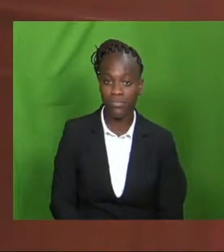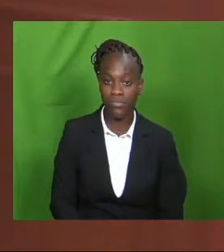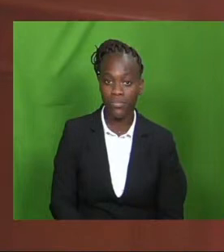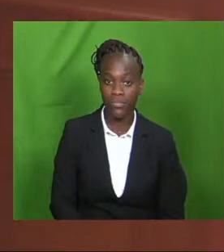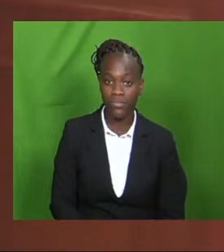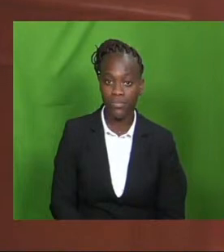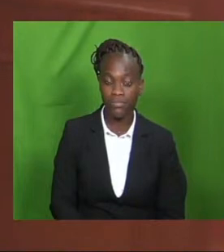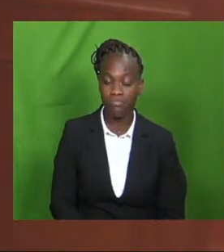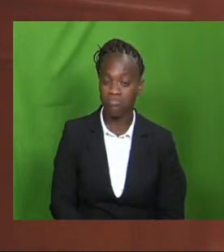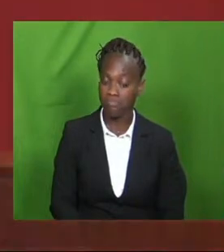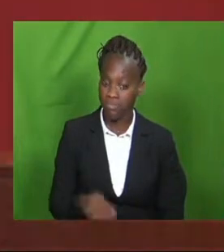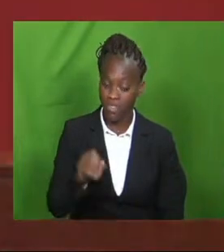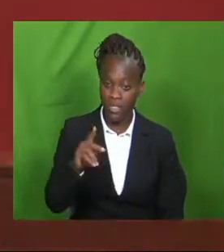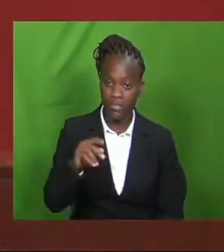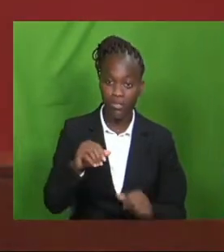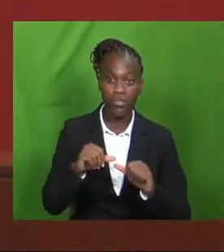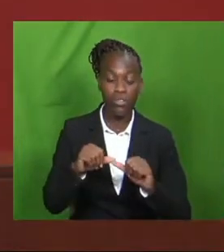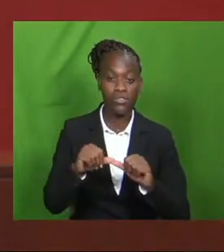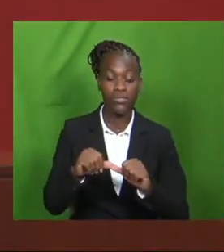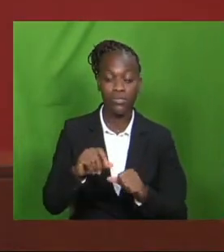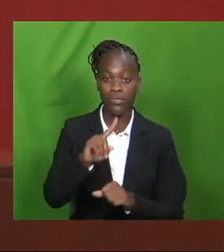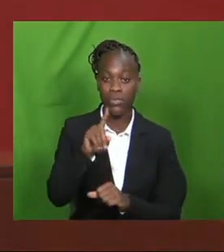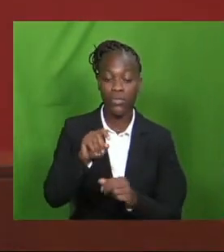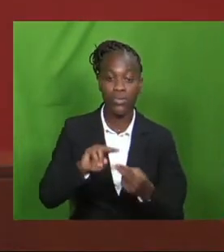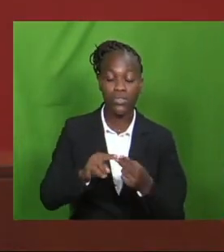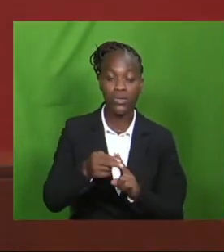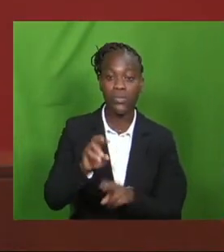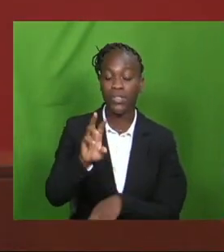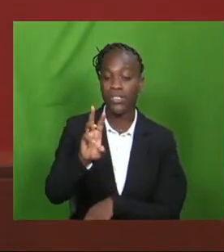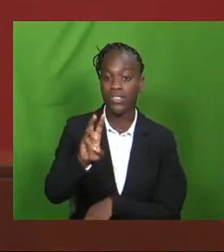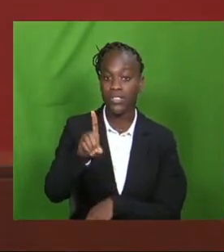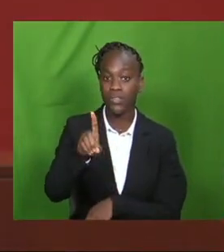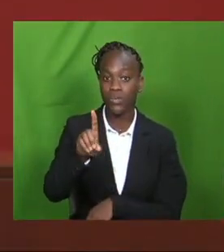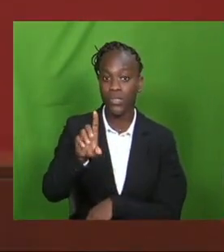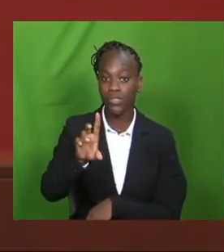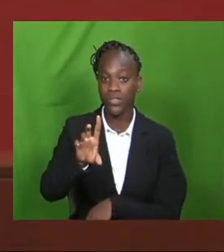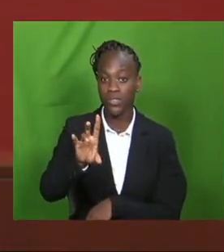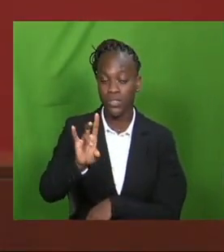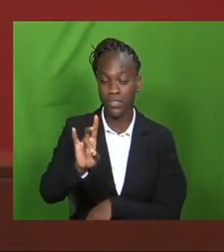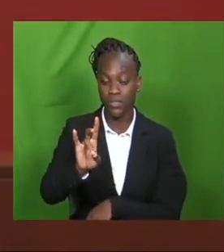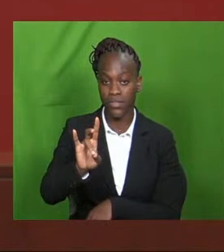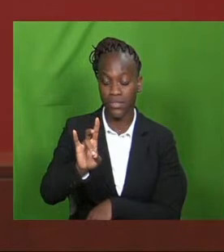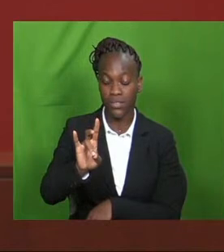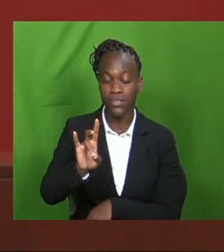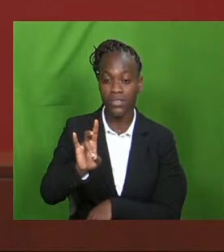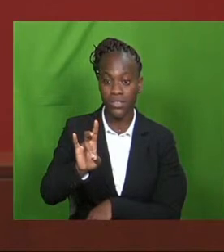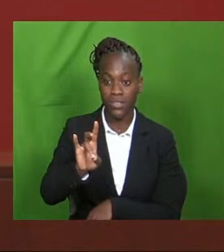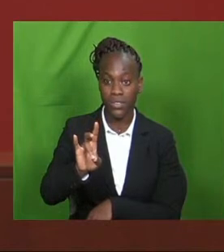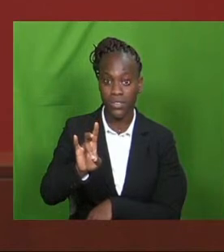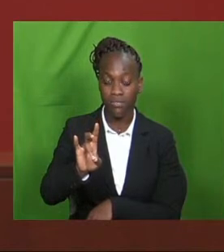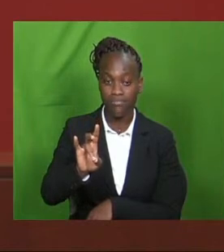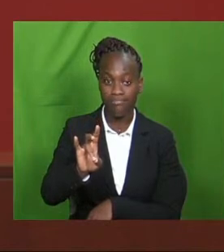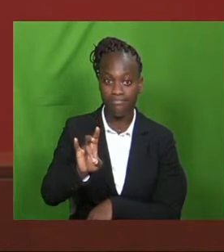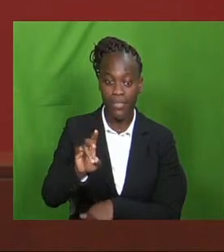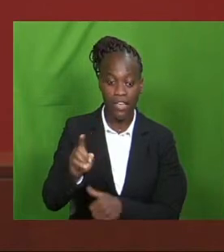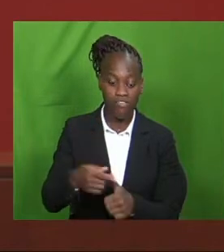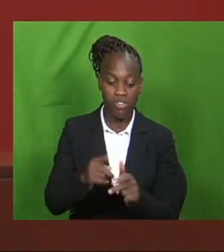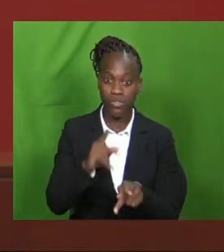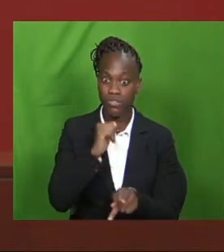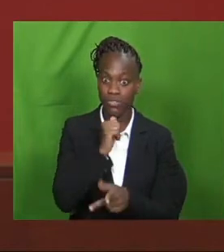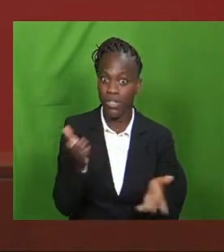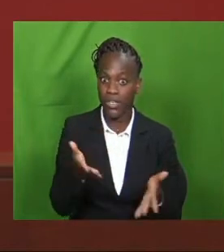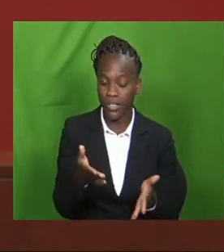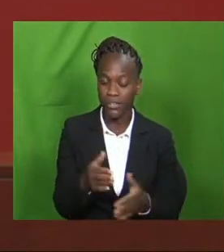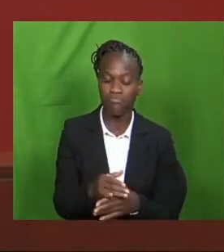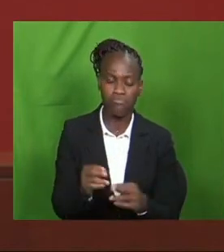We move on to question number 617. The honorable member is not available.